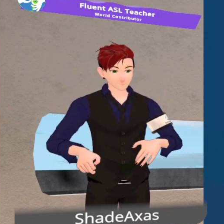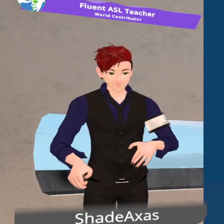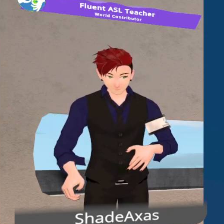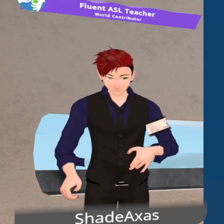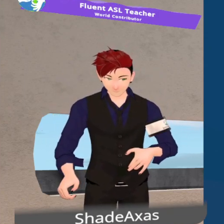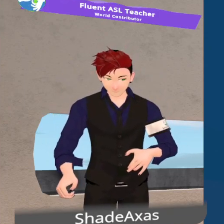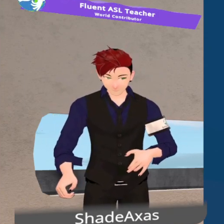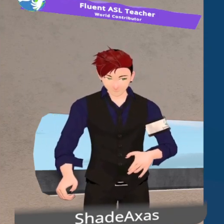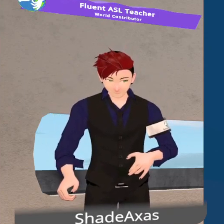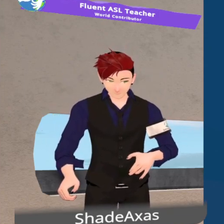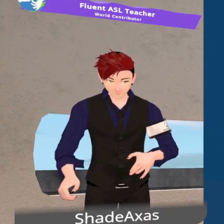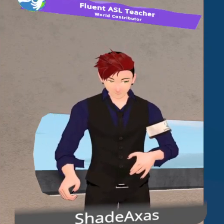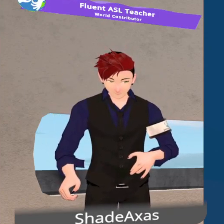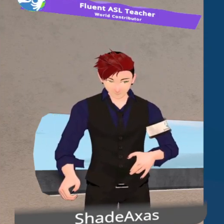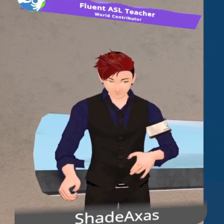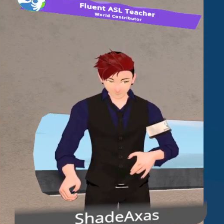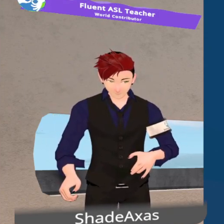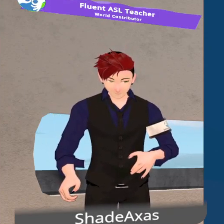teaching.